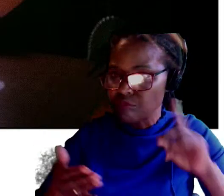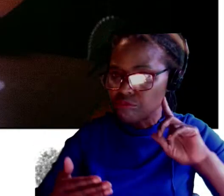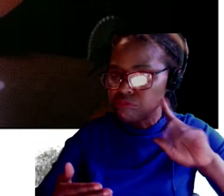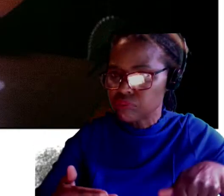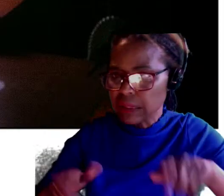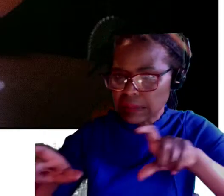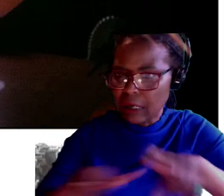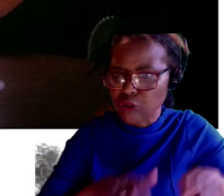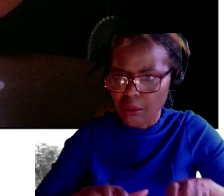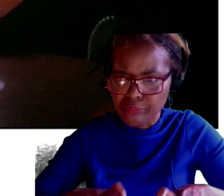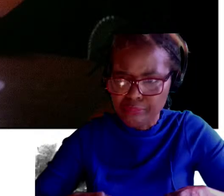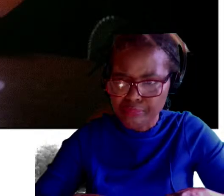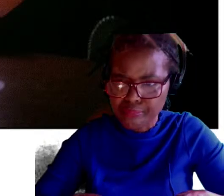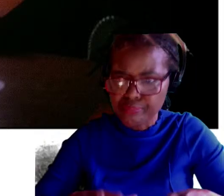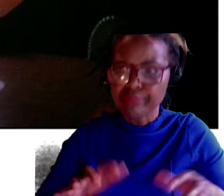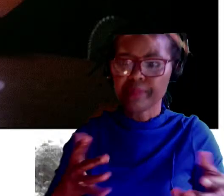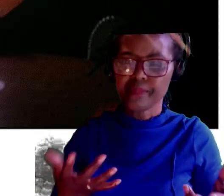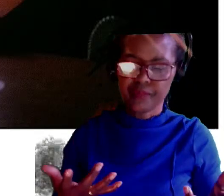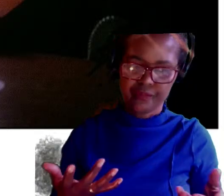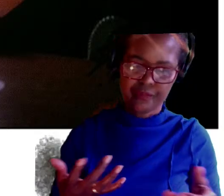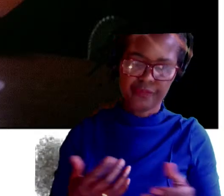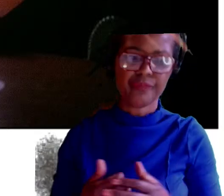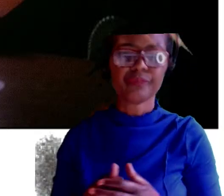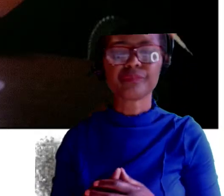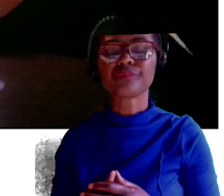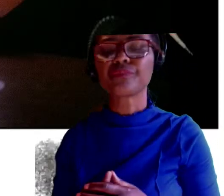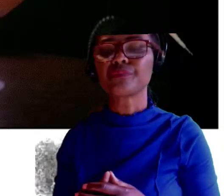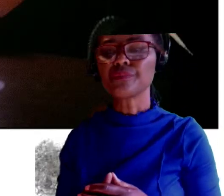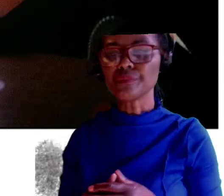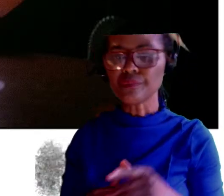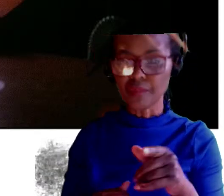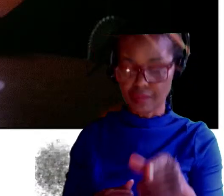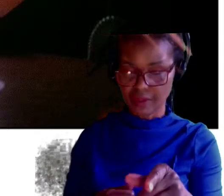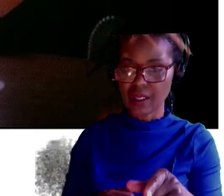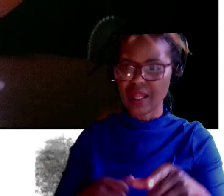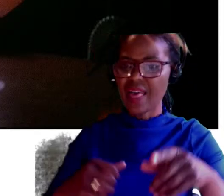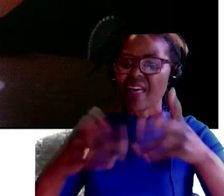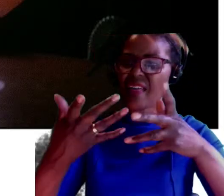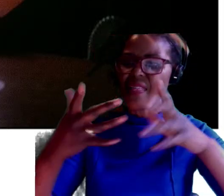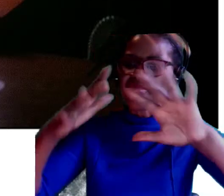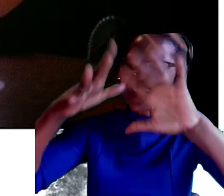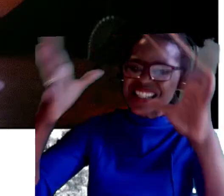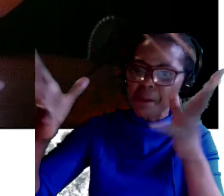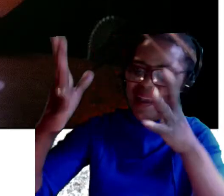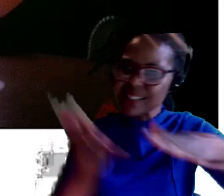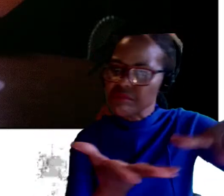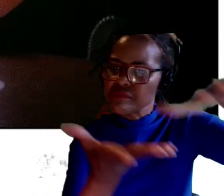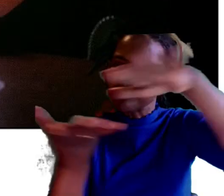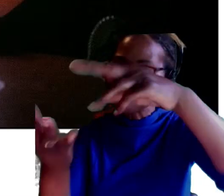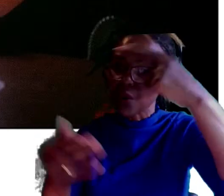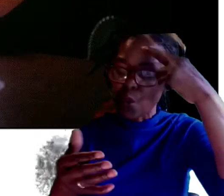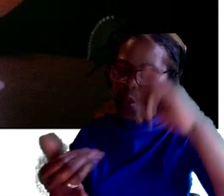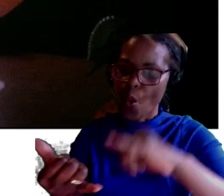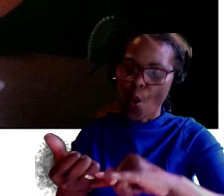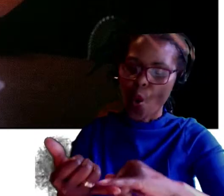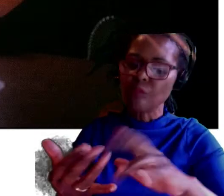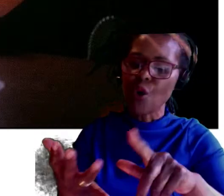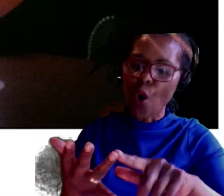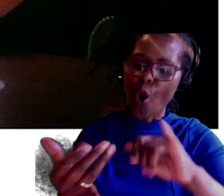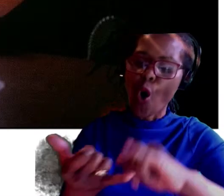In the production of Delay, we're giving the spacecraft, which is called the Oshun, a generally non-digital